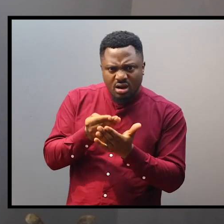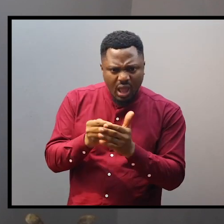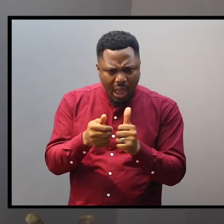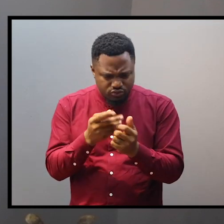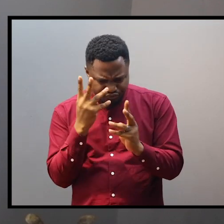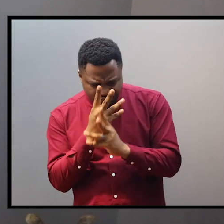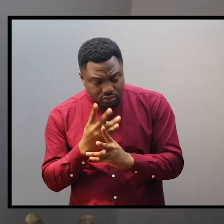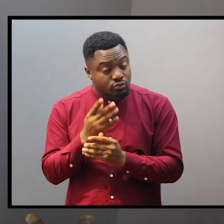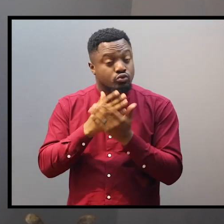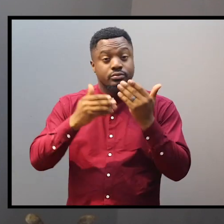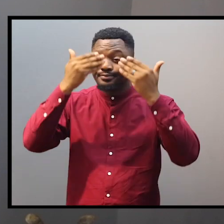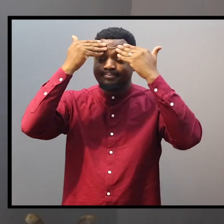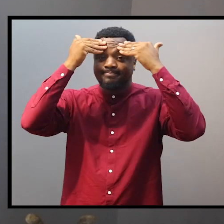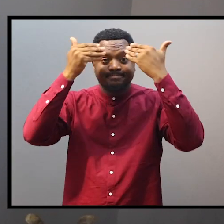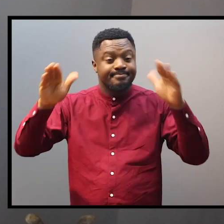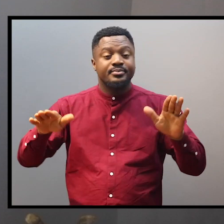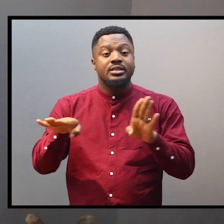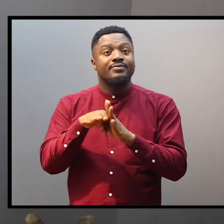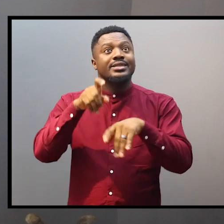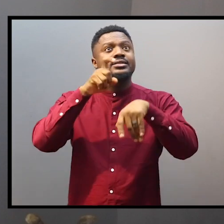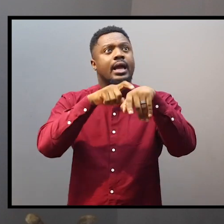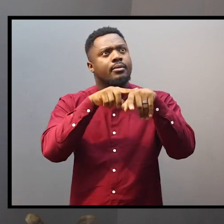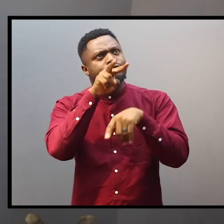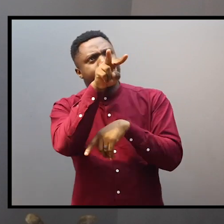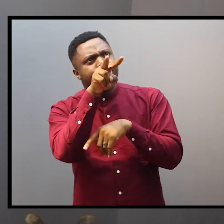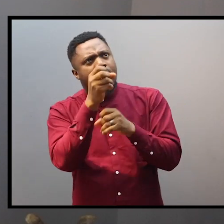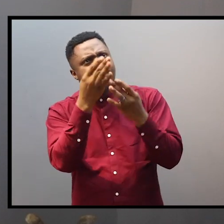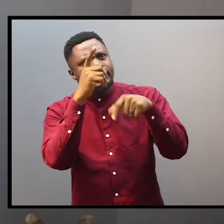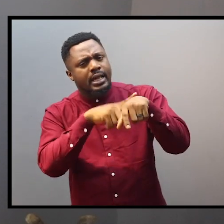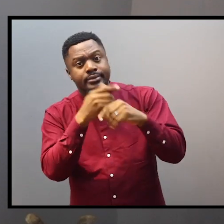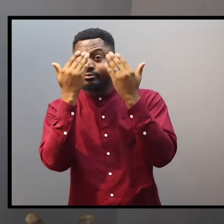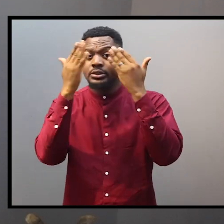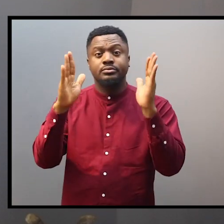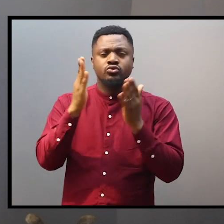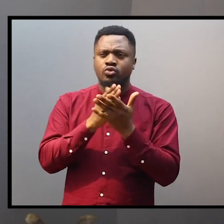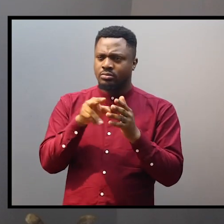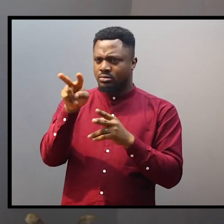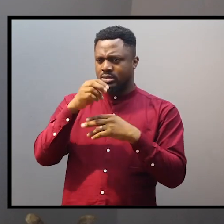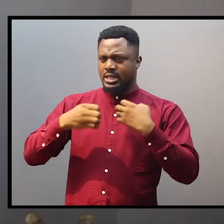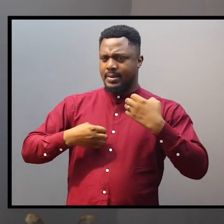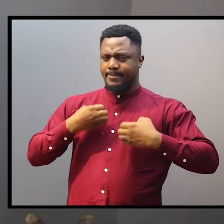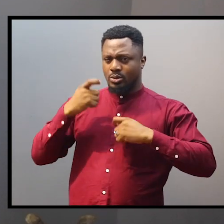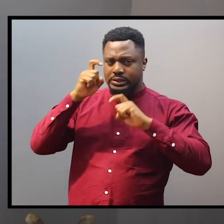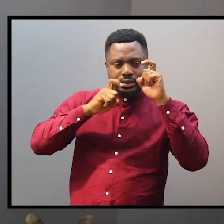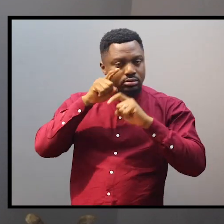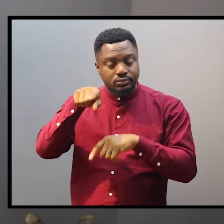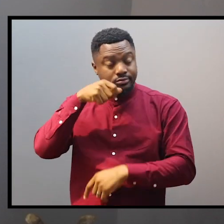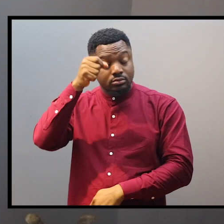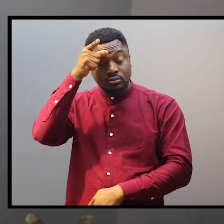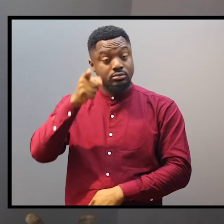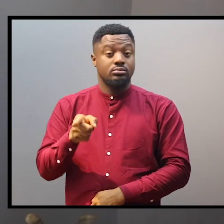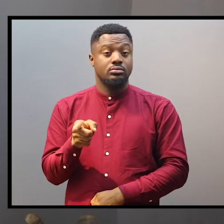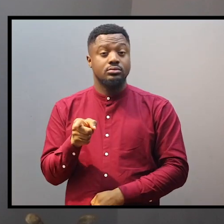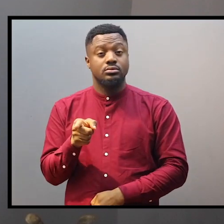money, ability to read the time, to understand the emotions of other people. All of those things